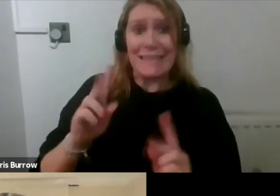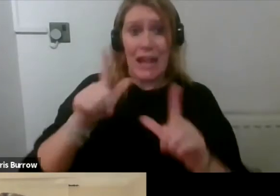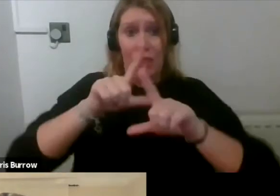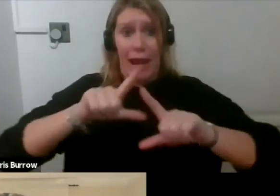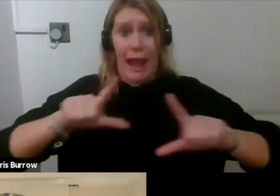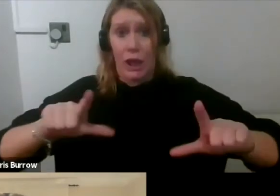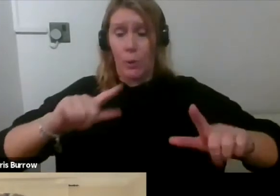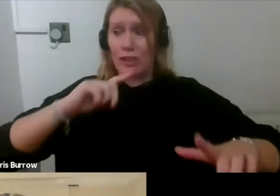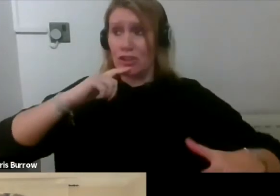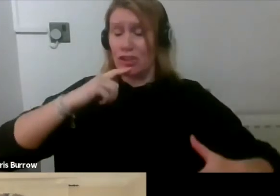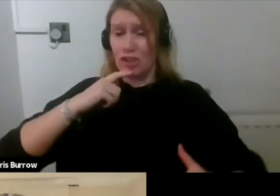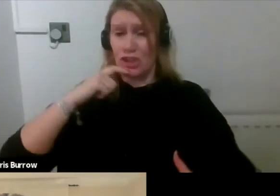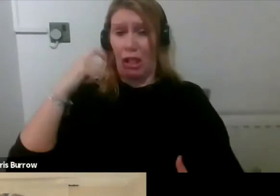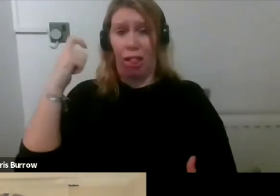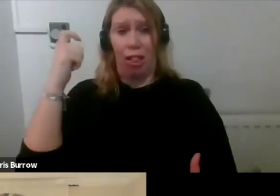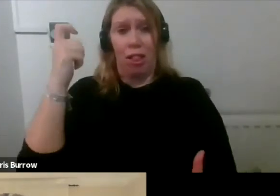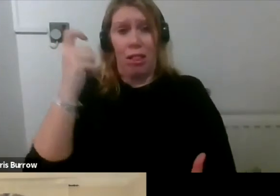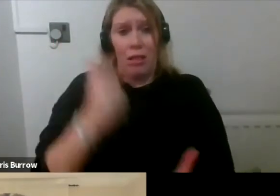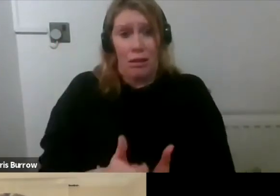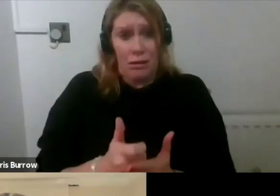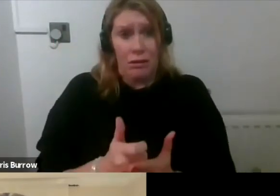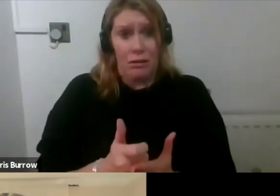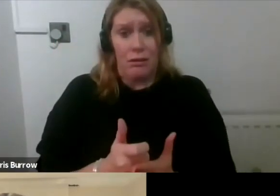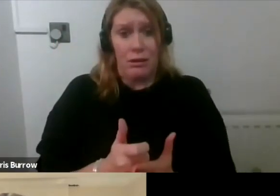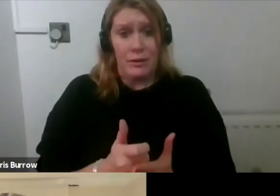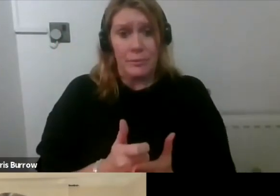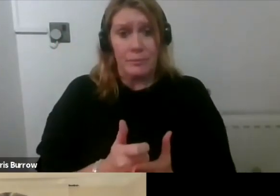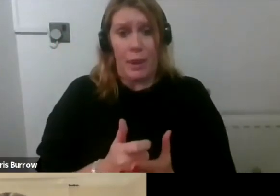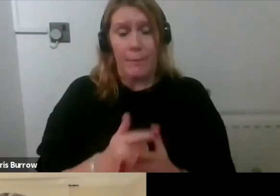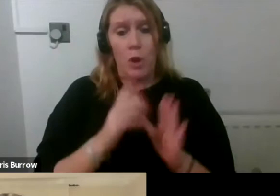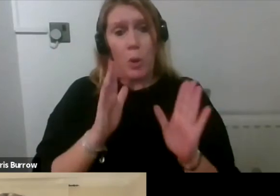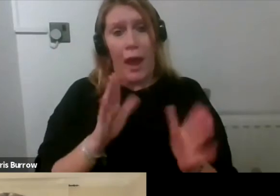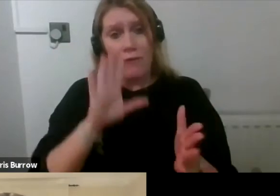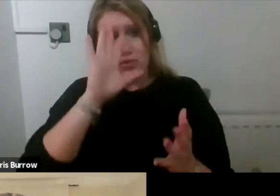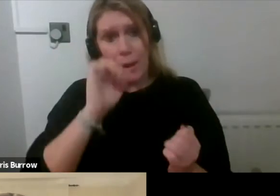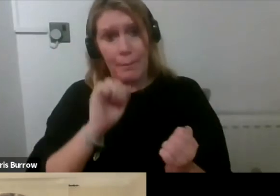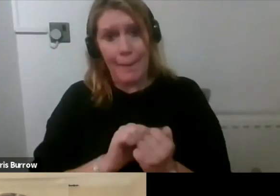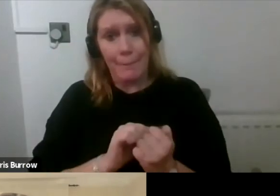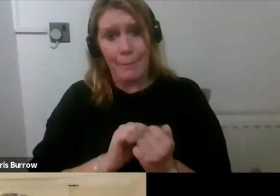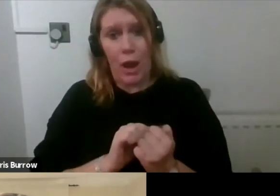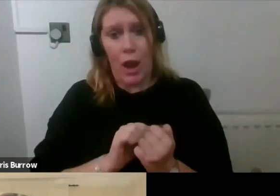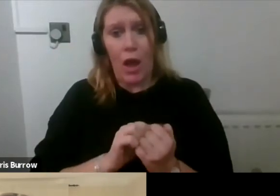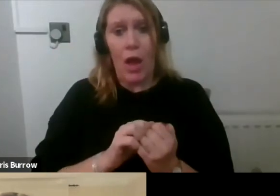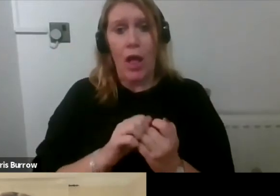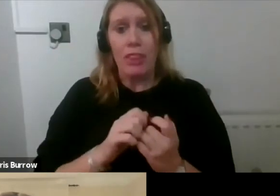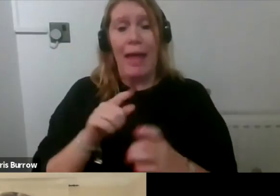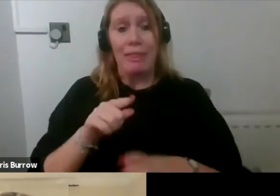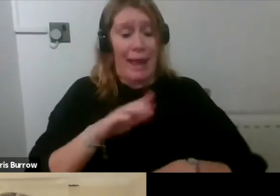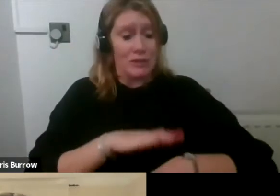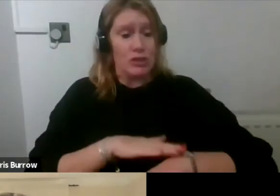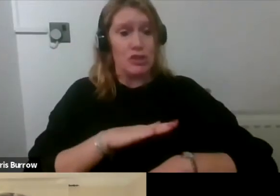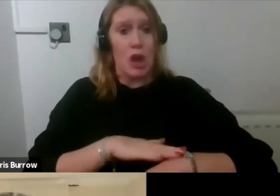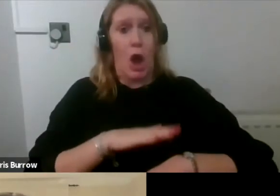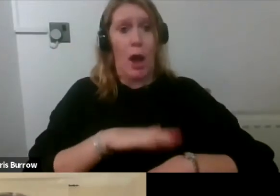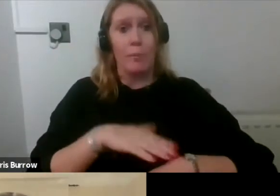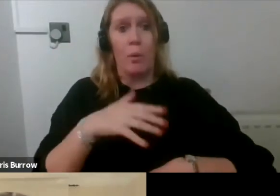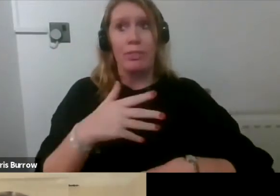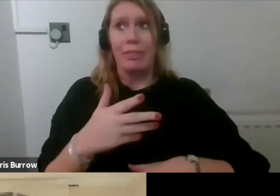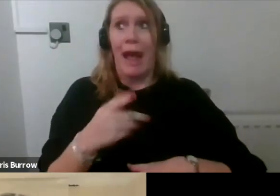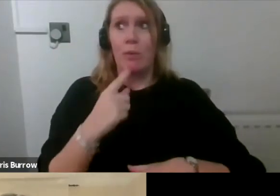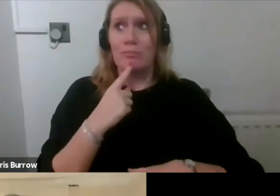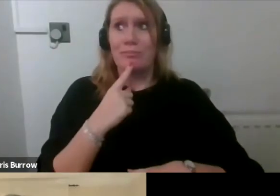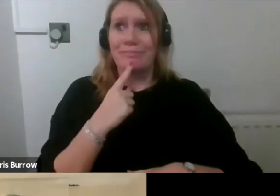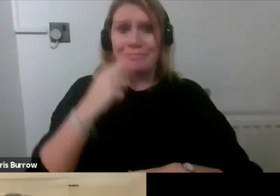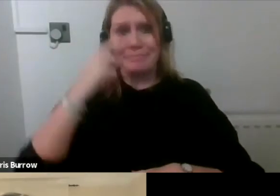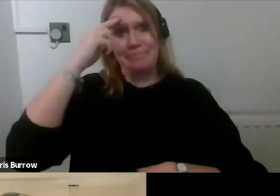shocking, but you have to remember that Reasonable Adjustment purportedly were carrying out their actions at a time when we still had the Spastic Society, was called the